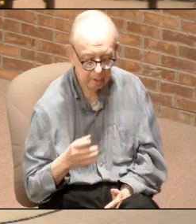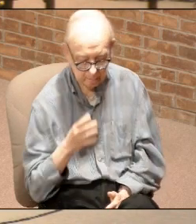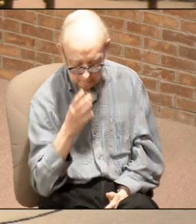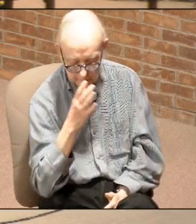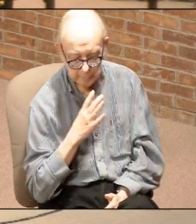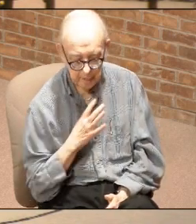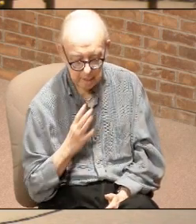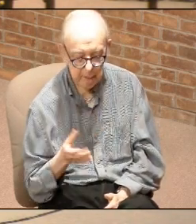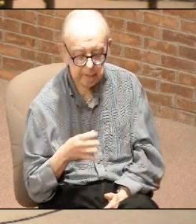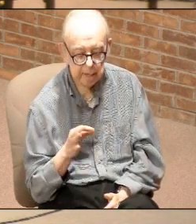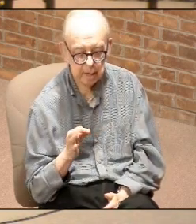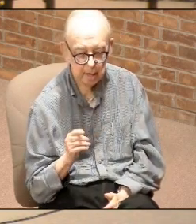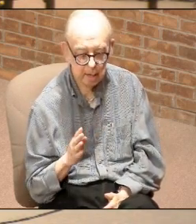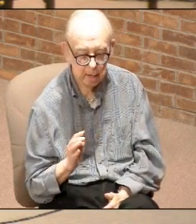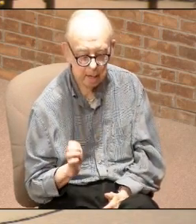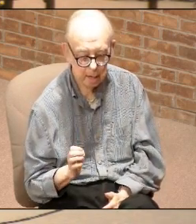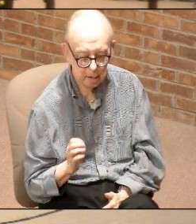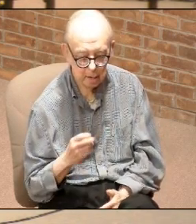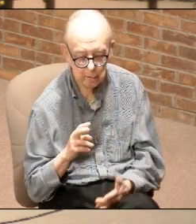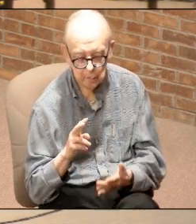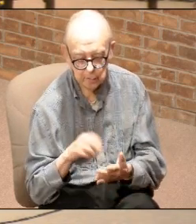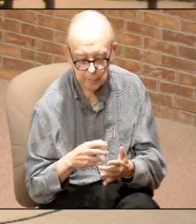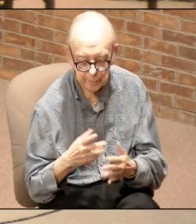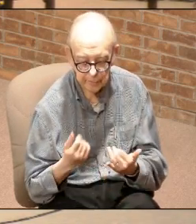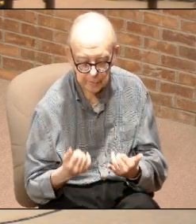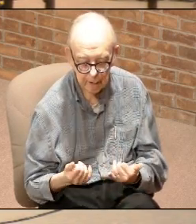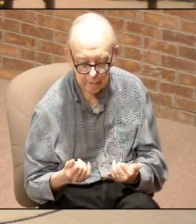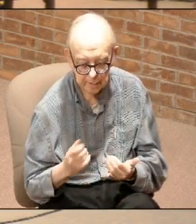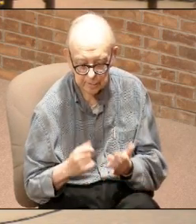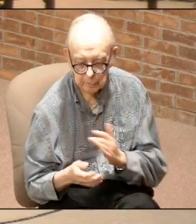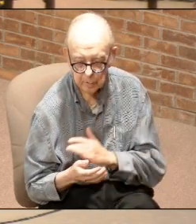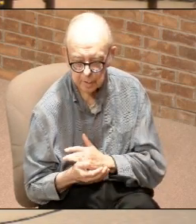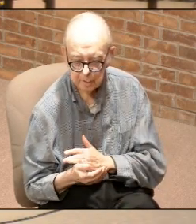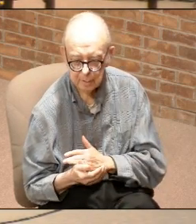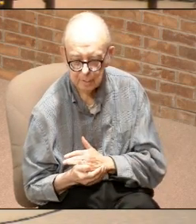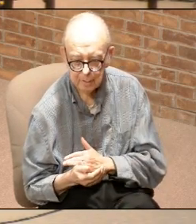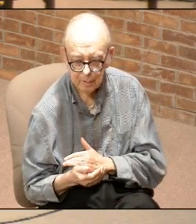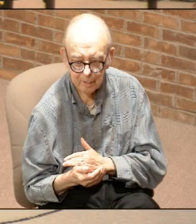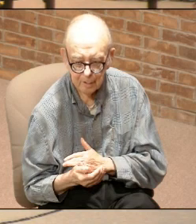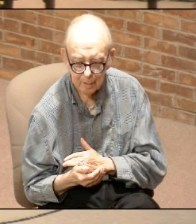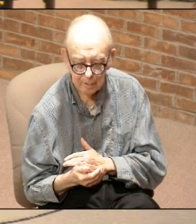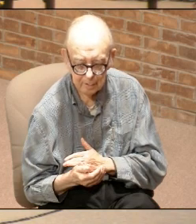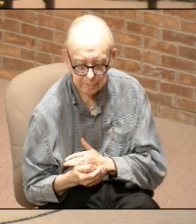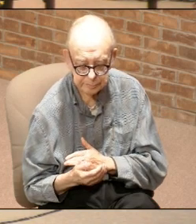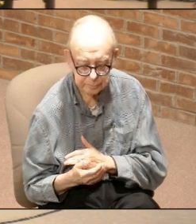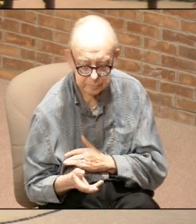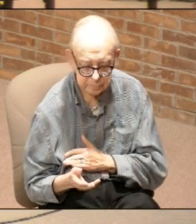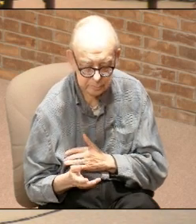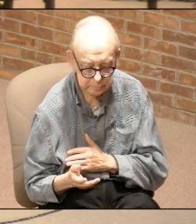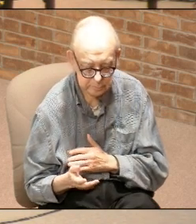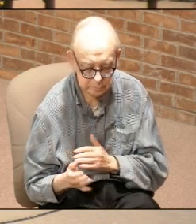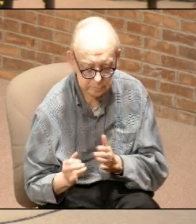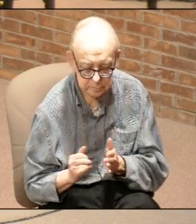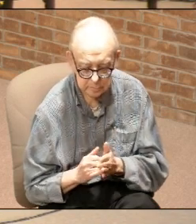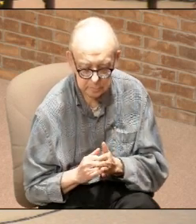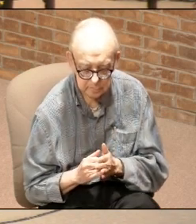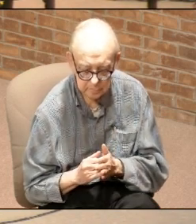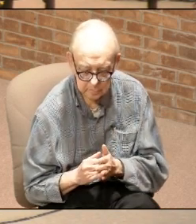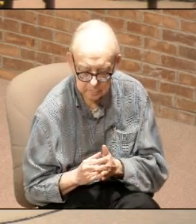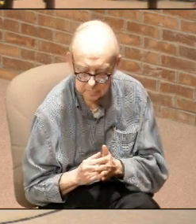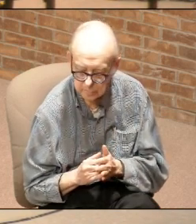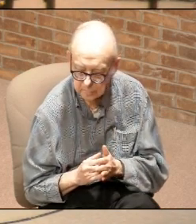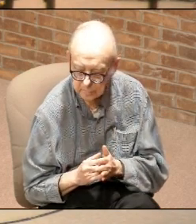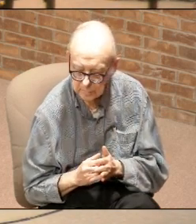fable that i like to read for you this morning and here it was this one is called the